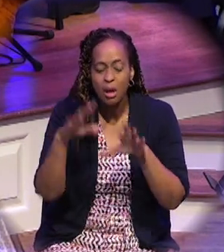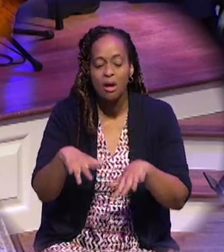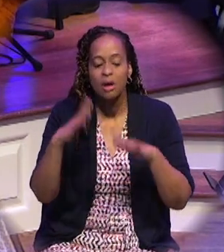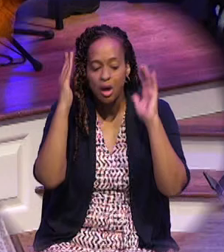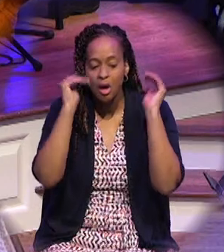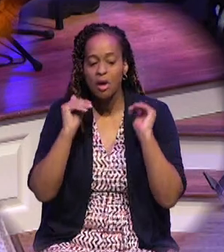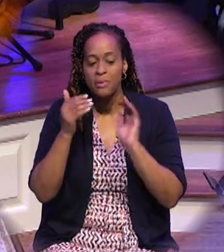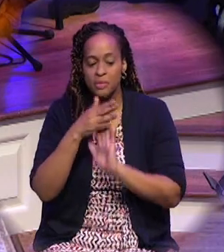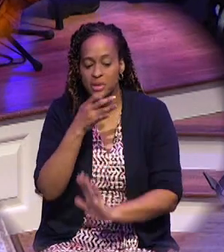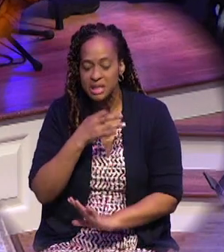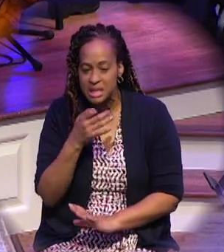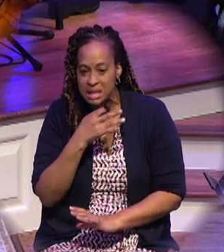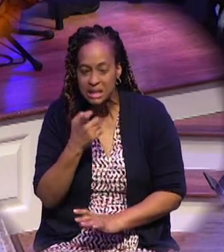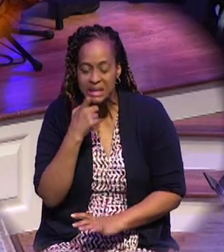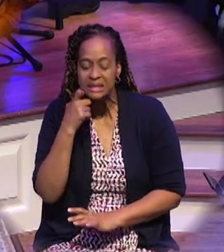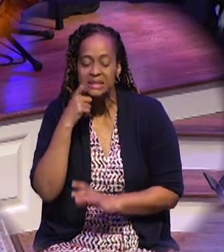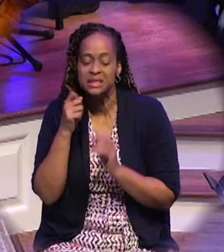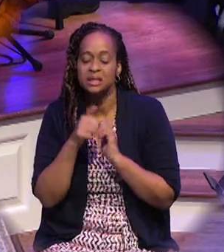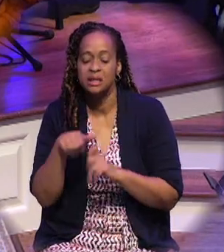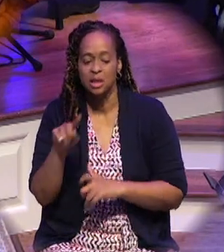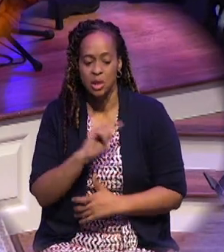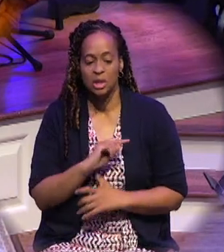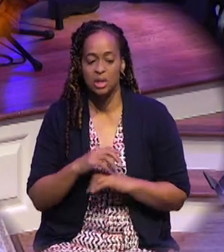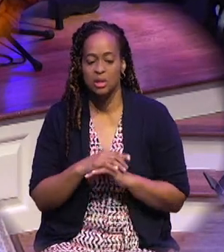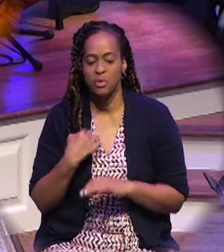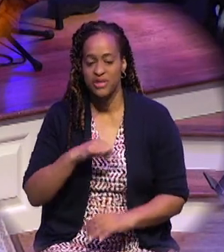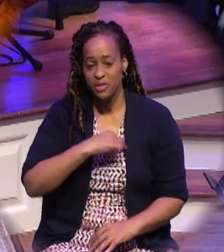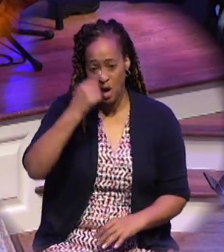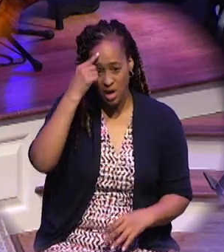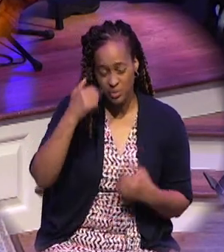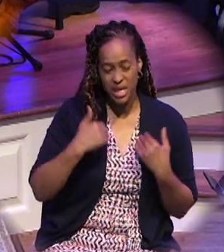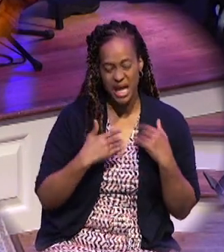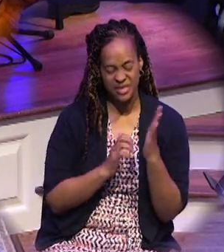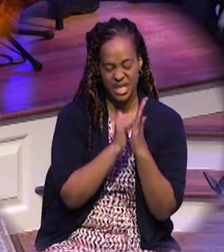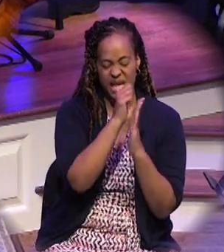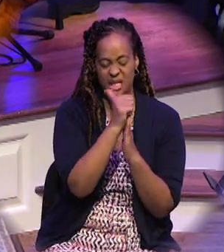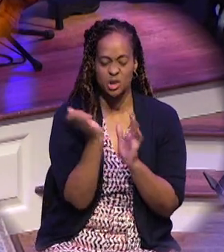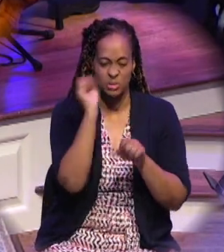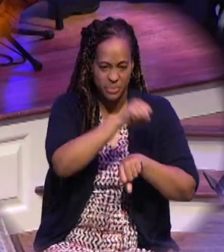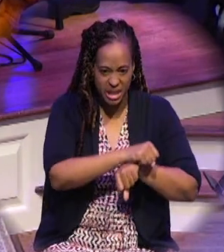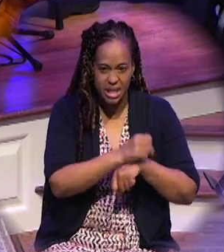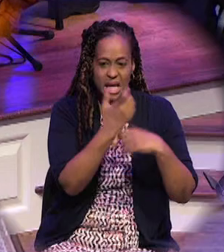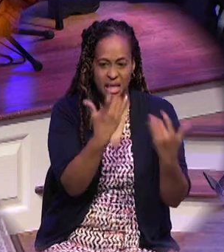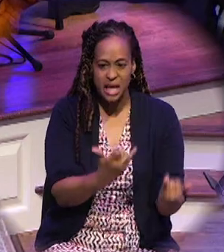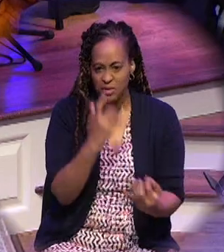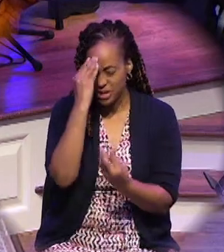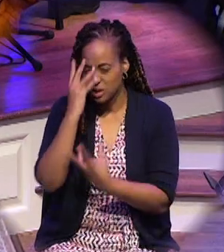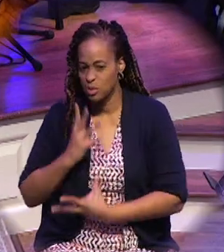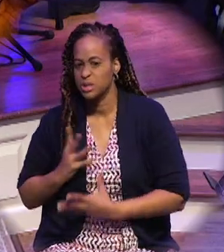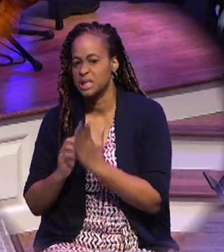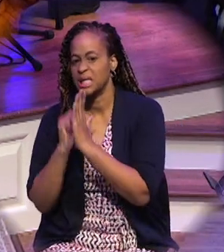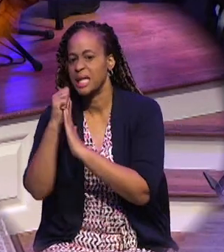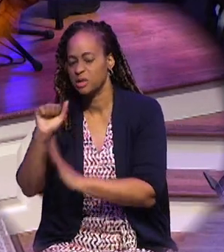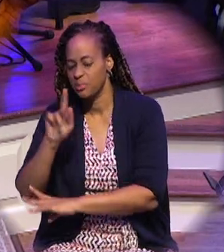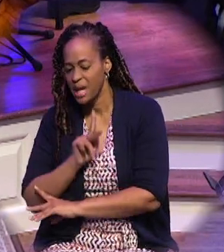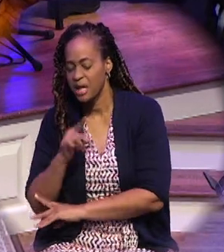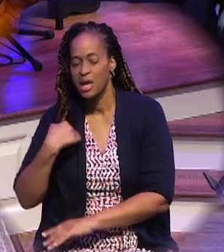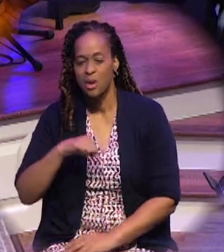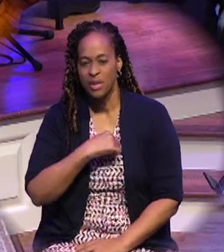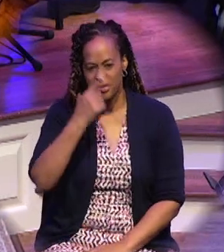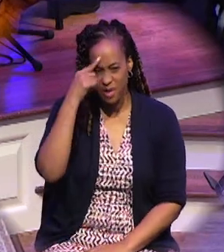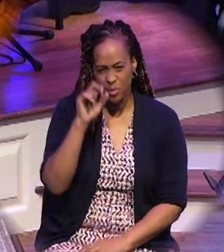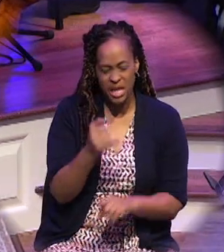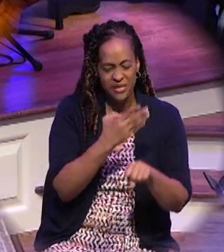recently rekindled. We thought that we had the cancer beat, but now they've told us it's back. We thought we had